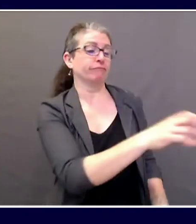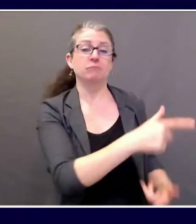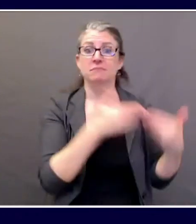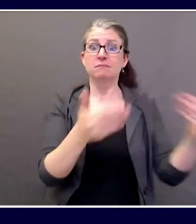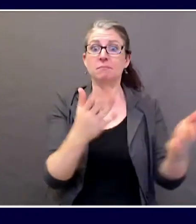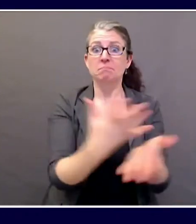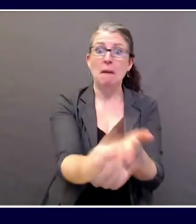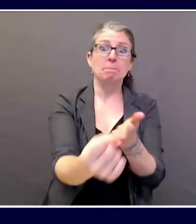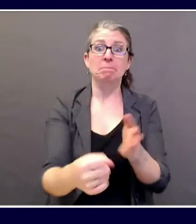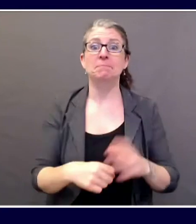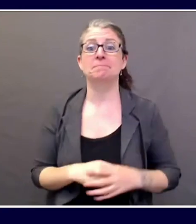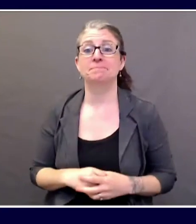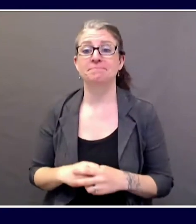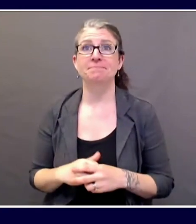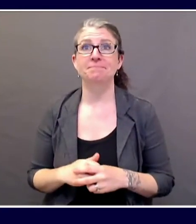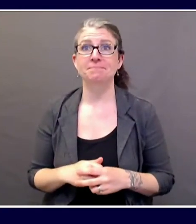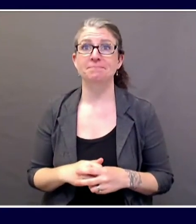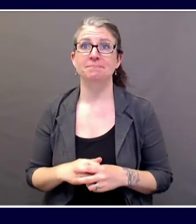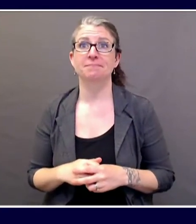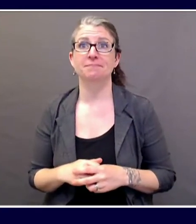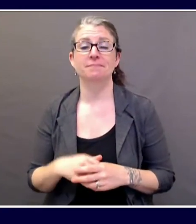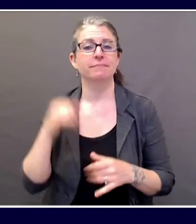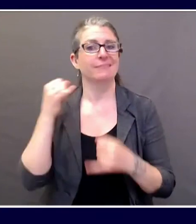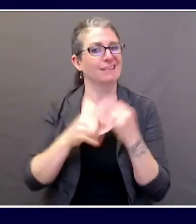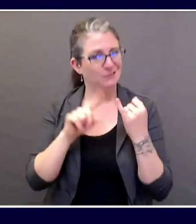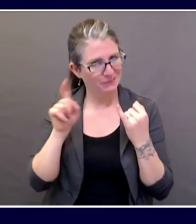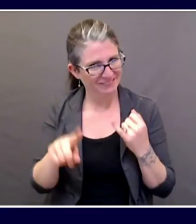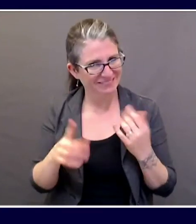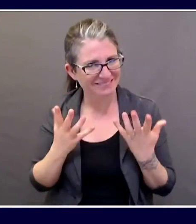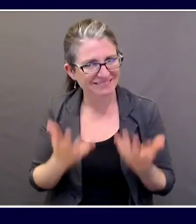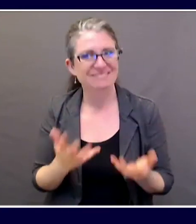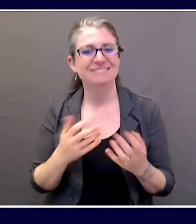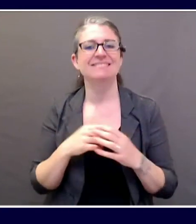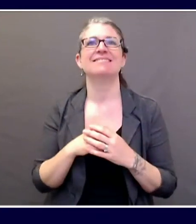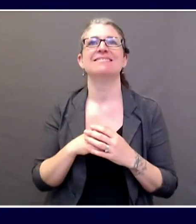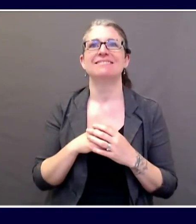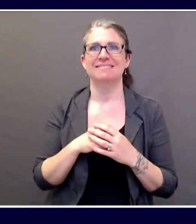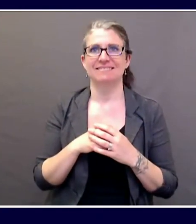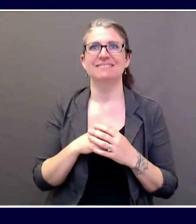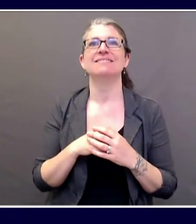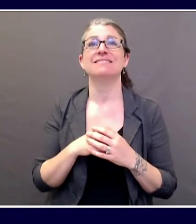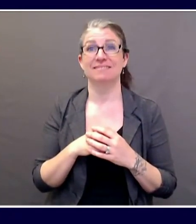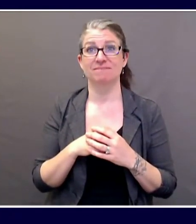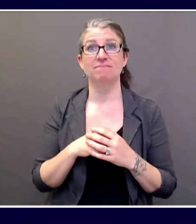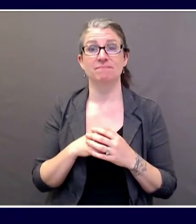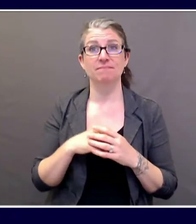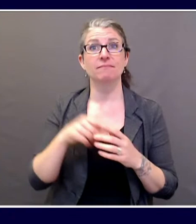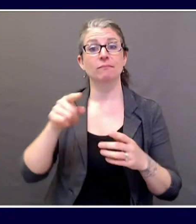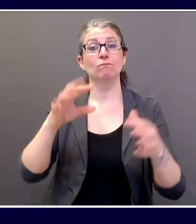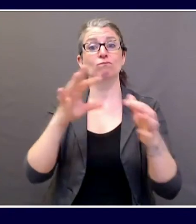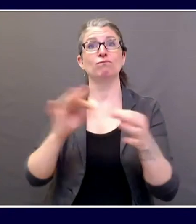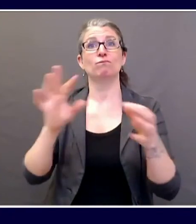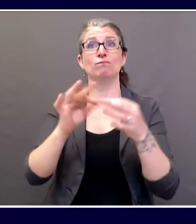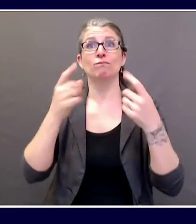we will see a difference in trends like as the effort goes on and like the general population becomes more vaccinated, or do you think this